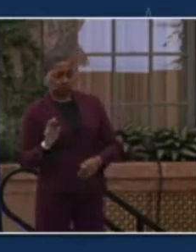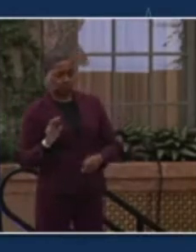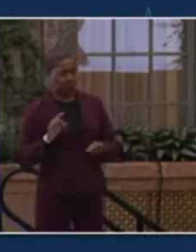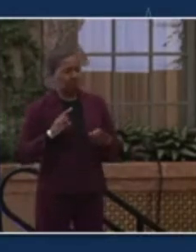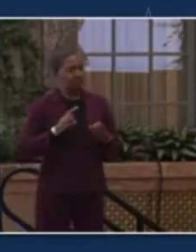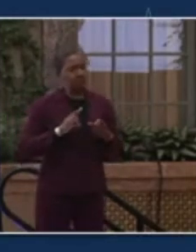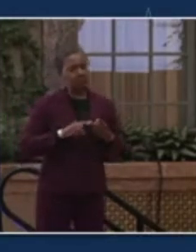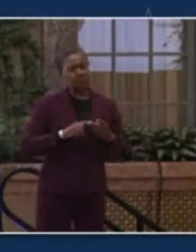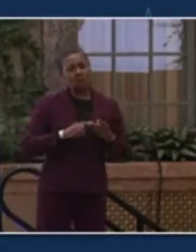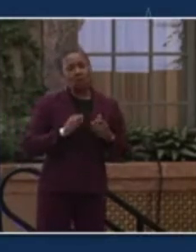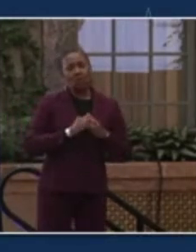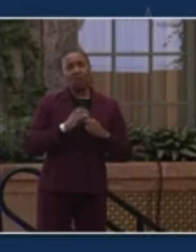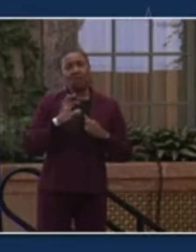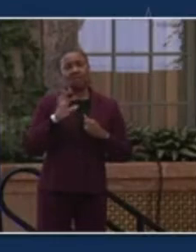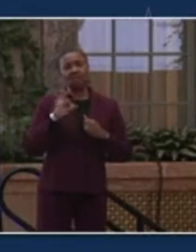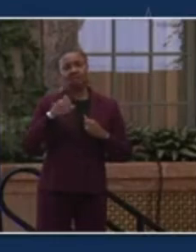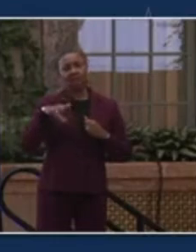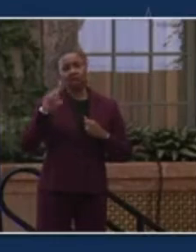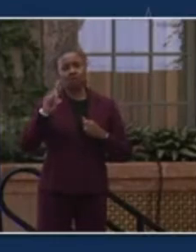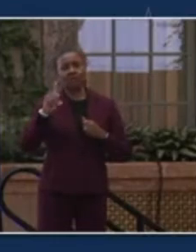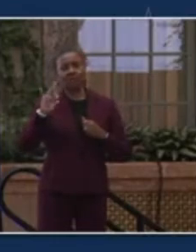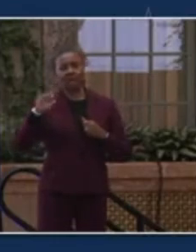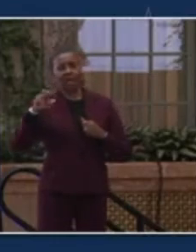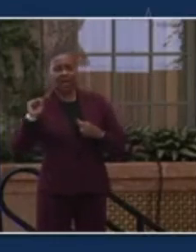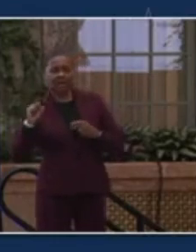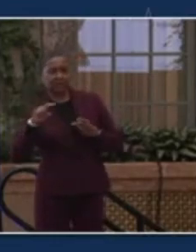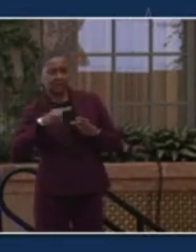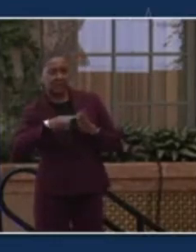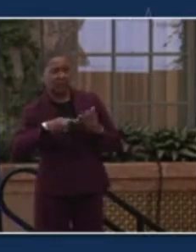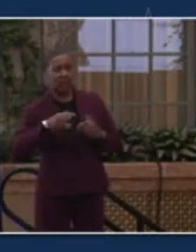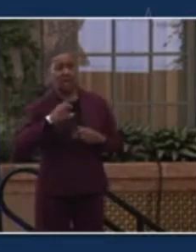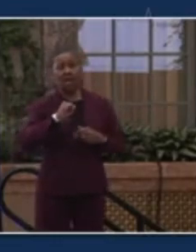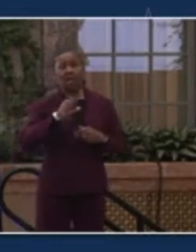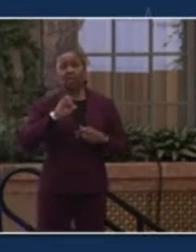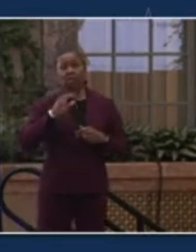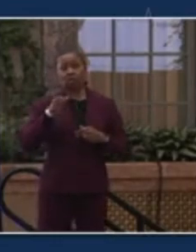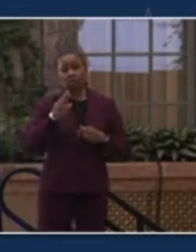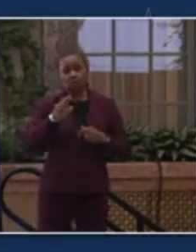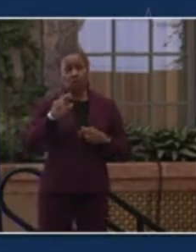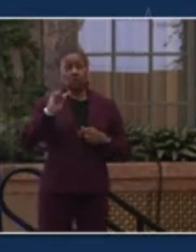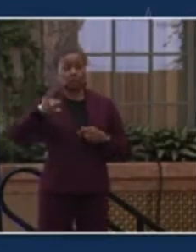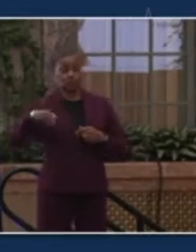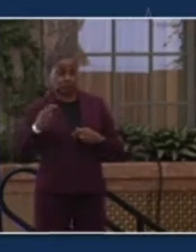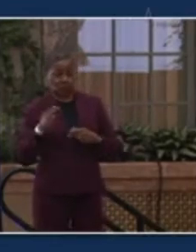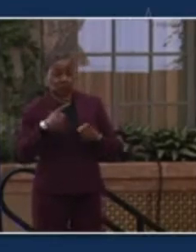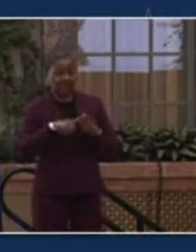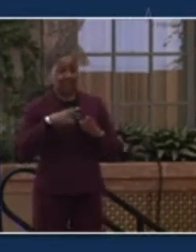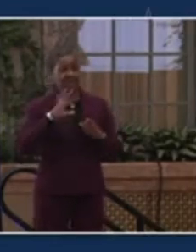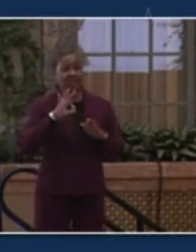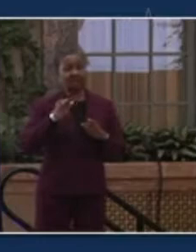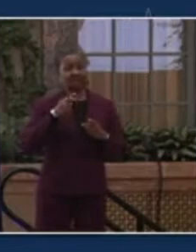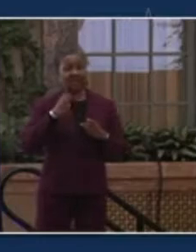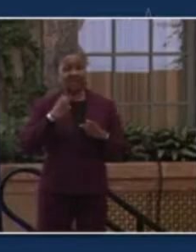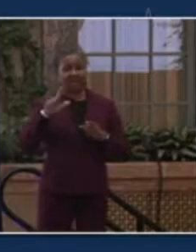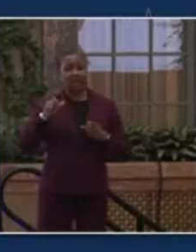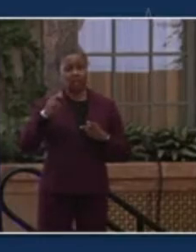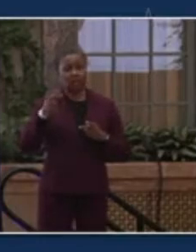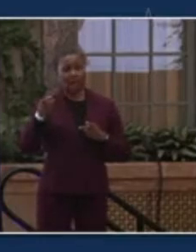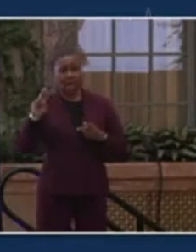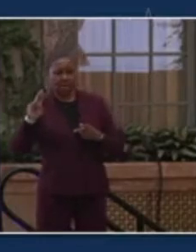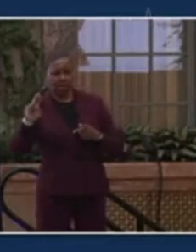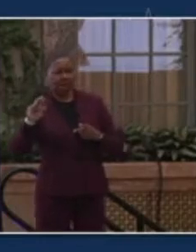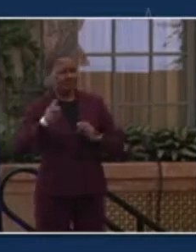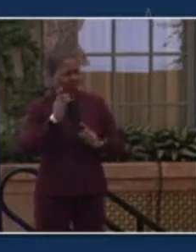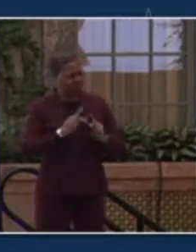and with Frederick Douglass and with Sir John Truth and Fannie Lou Hamer and